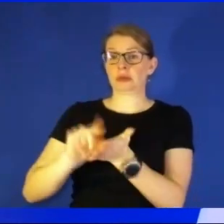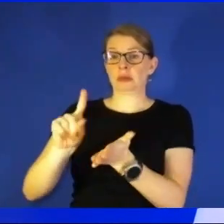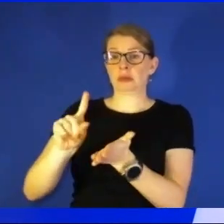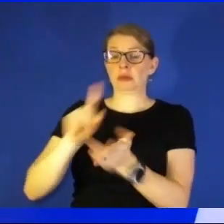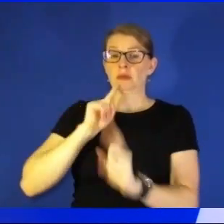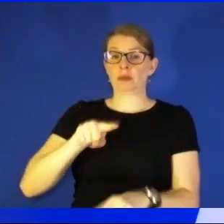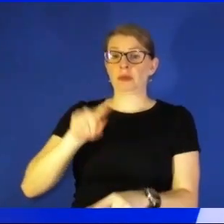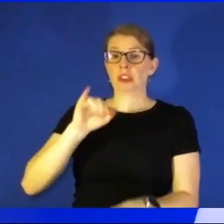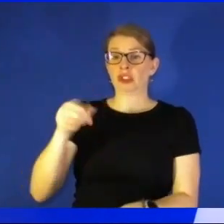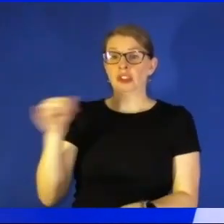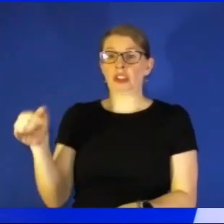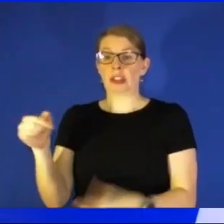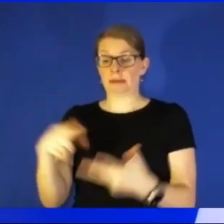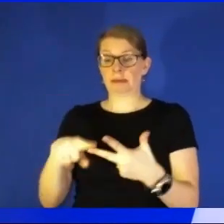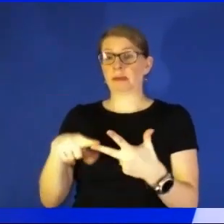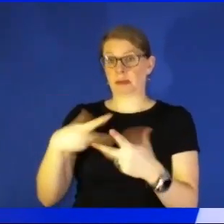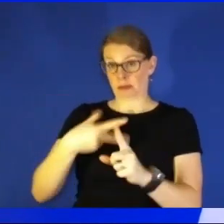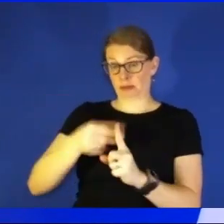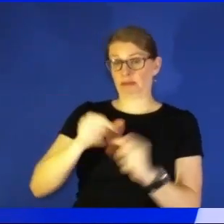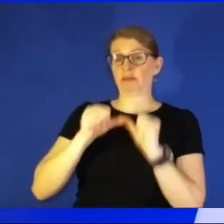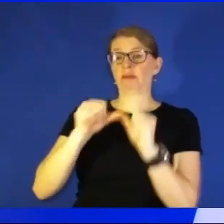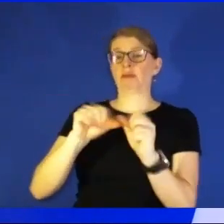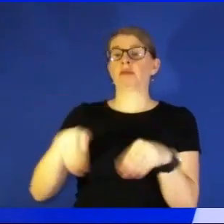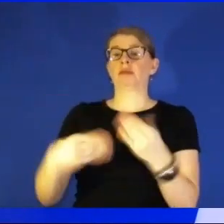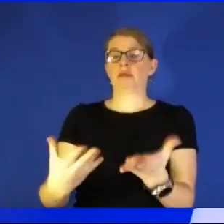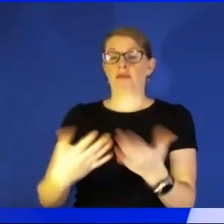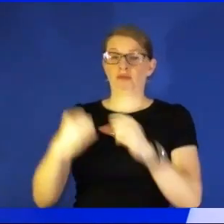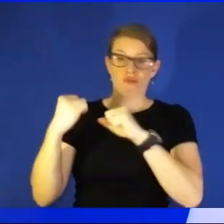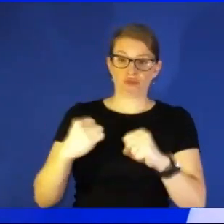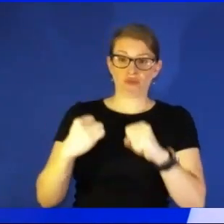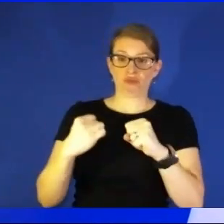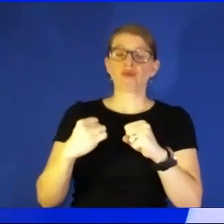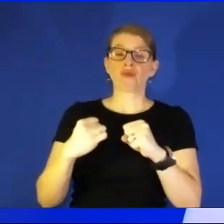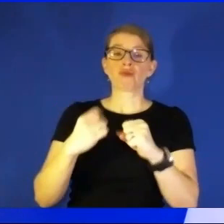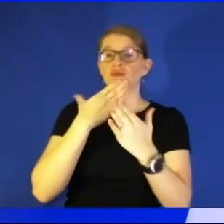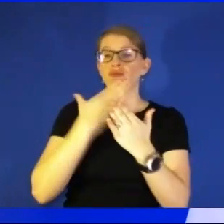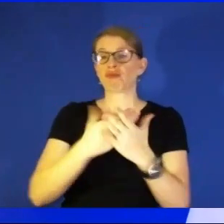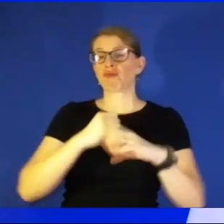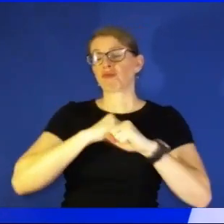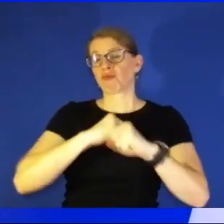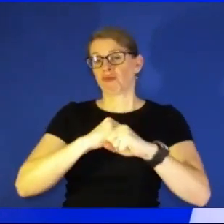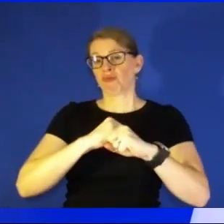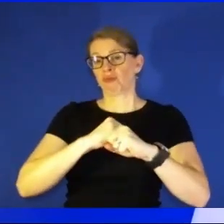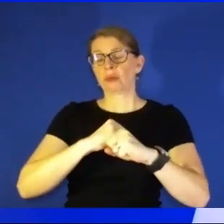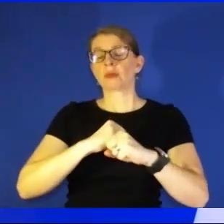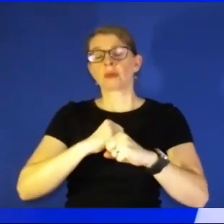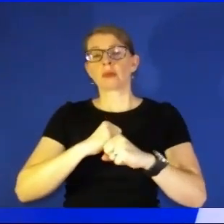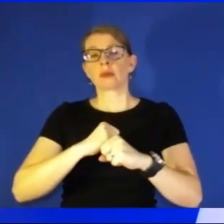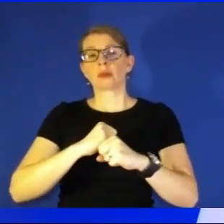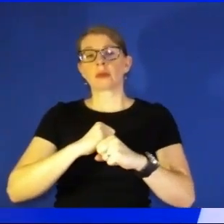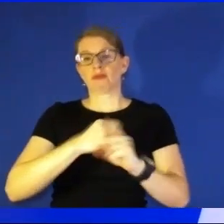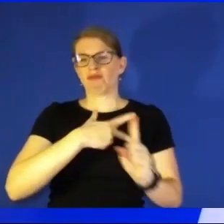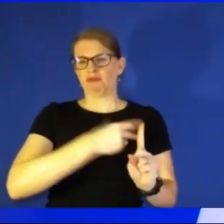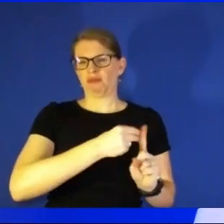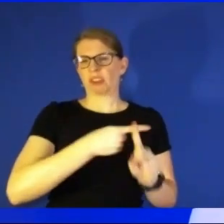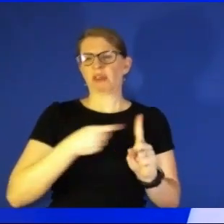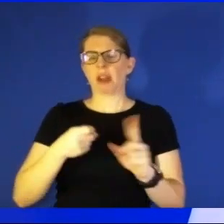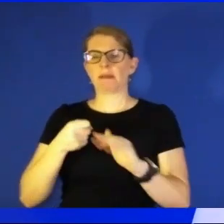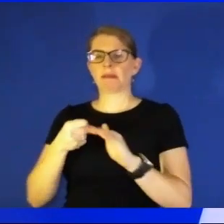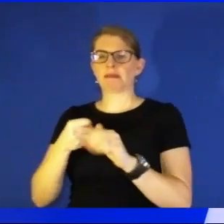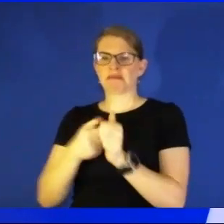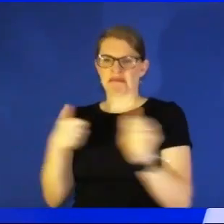vaccine actually does continue to provide durable and very good protection, especially against hospitalization, severe